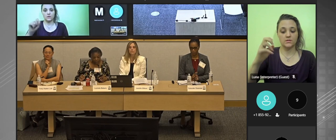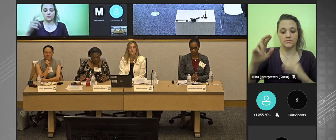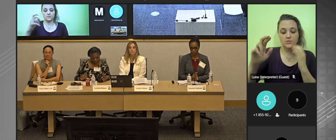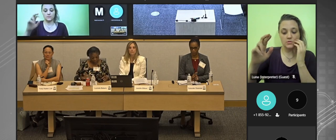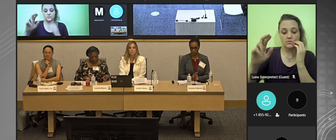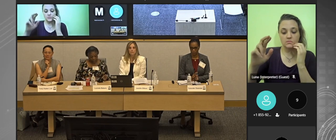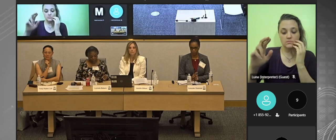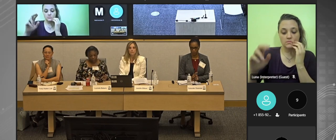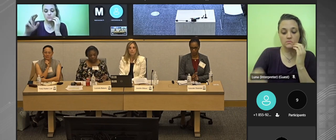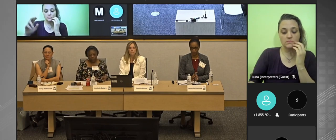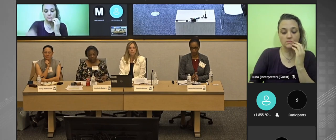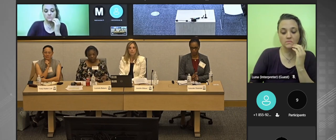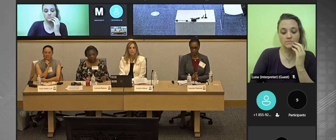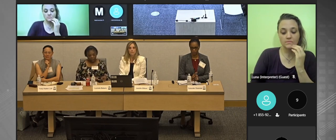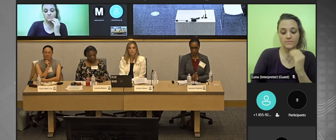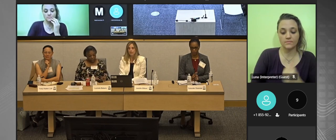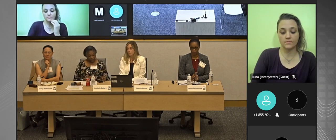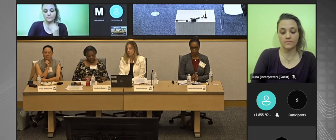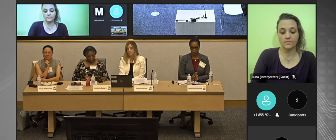Truett Prosper.